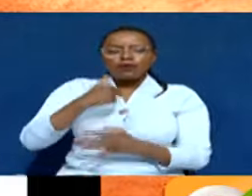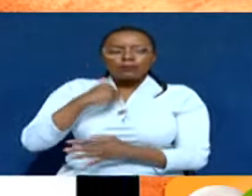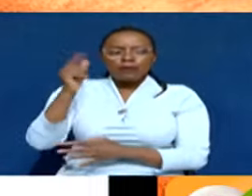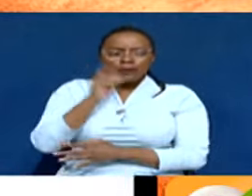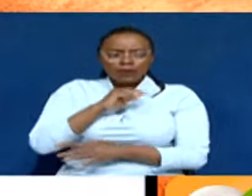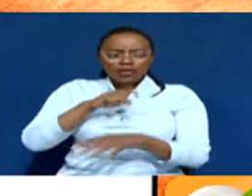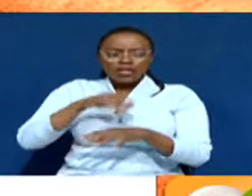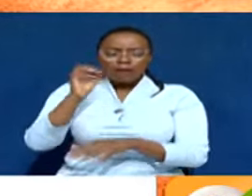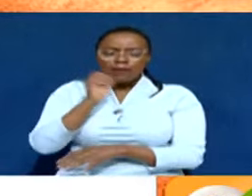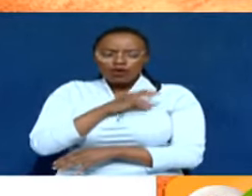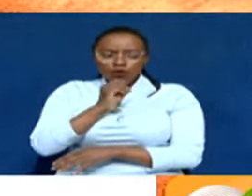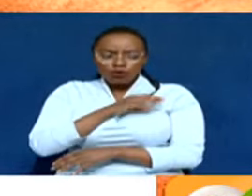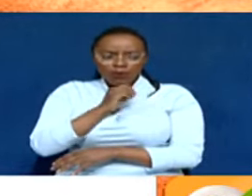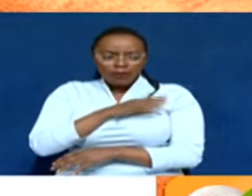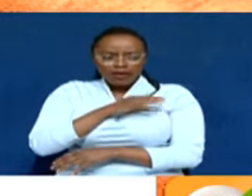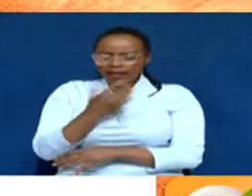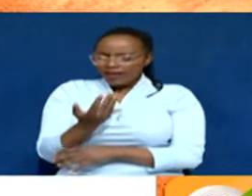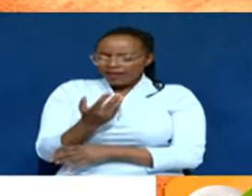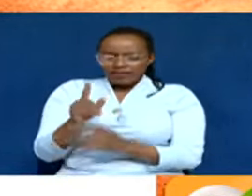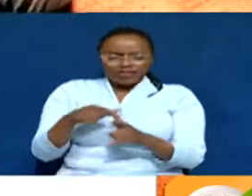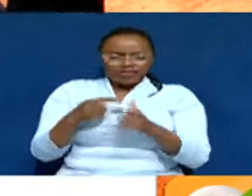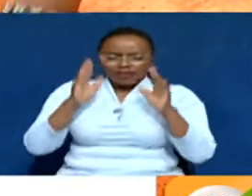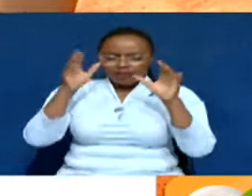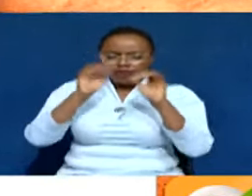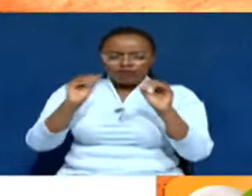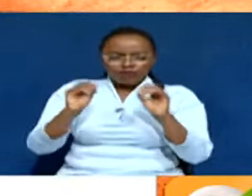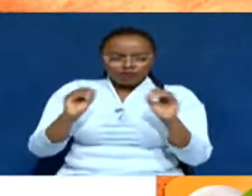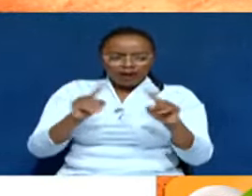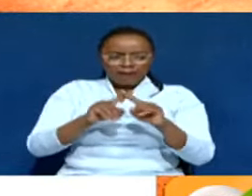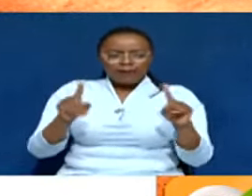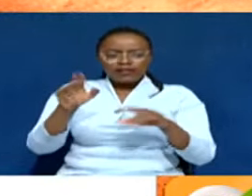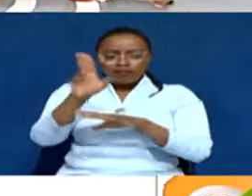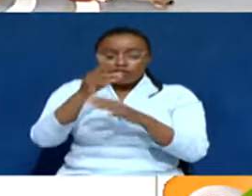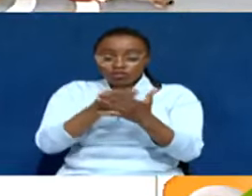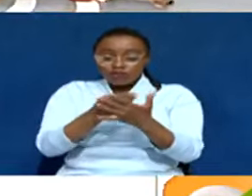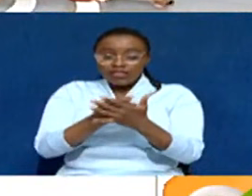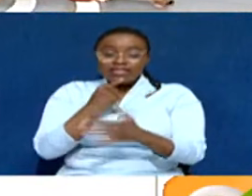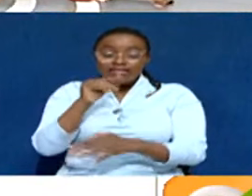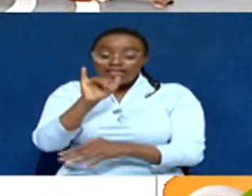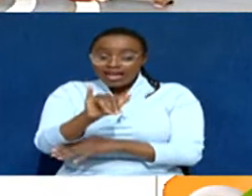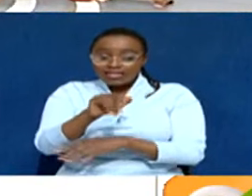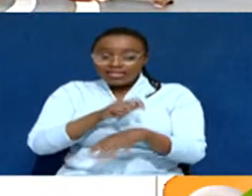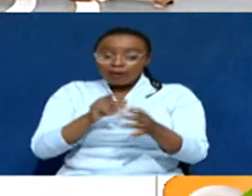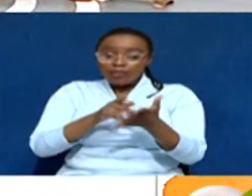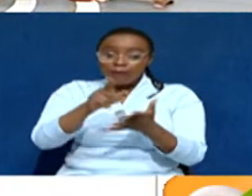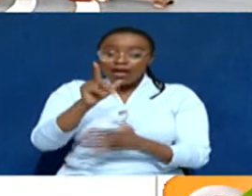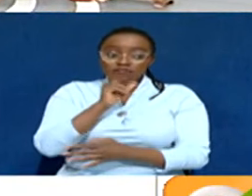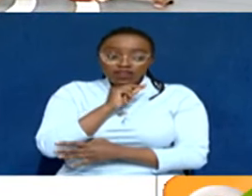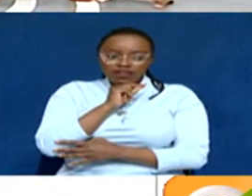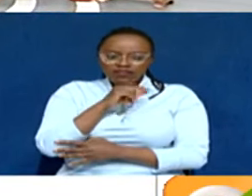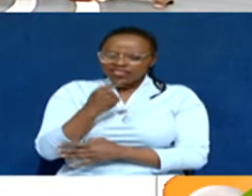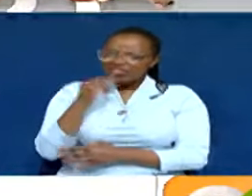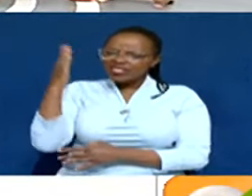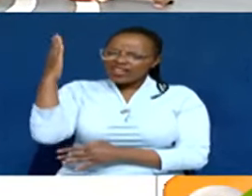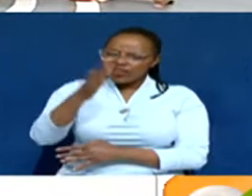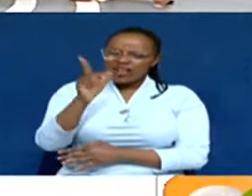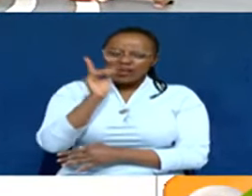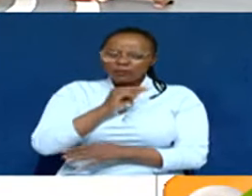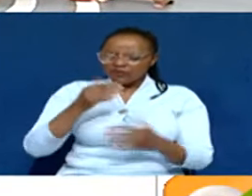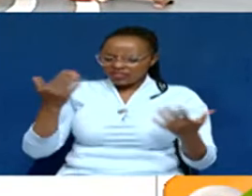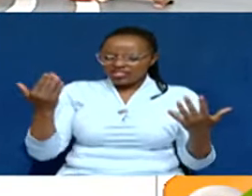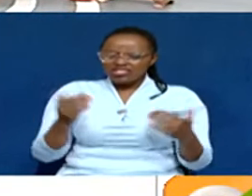hata nikicomplain there's nothing they can do. Pesa hawashakula. Na wanakuambia hivyo washakununua? Yeah, wanakuambia on your